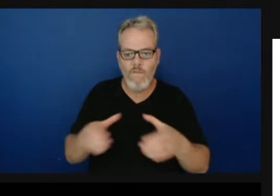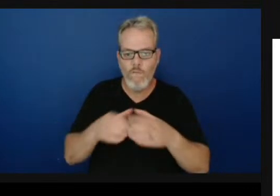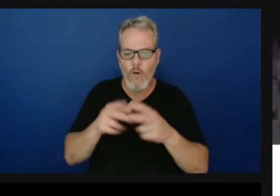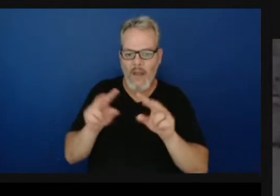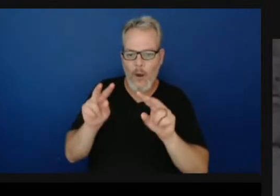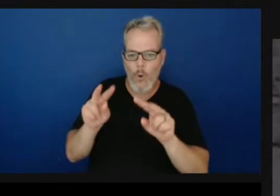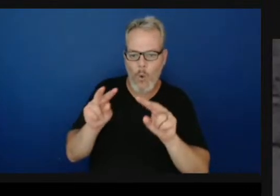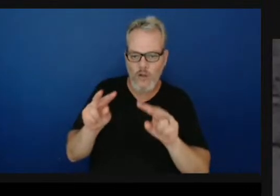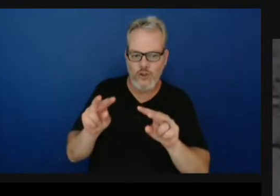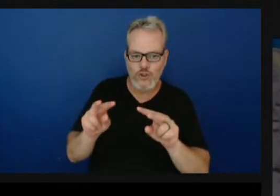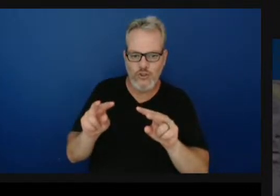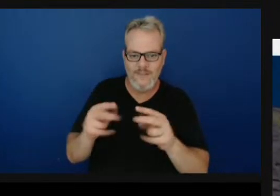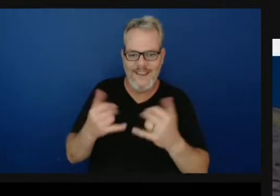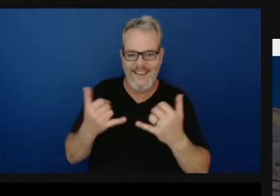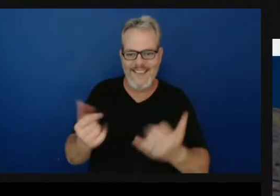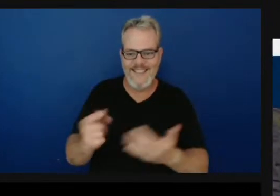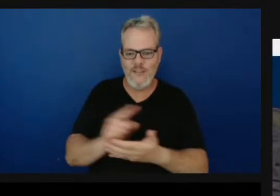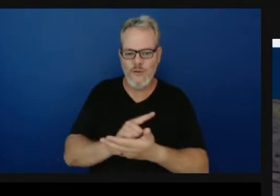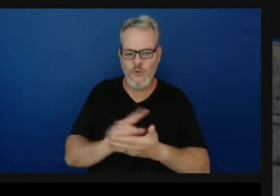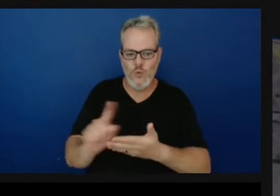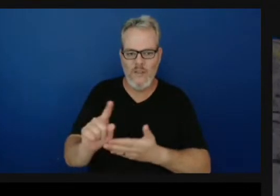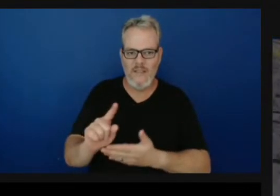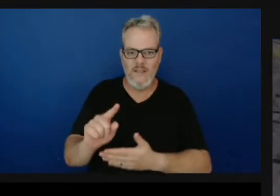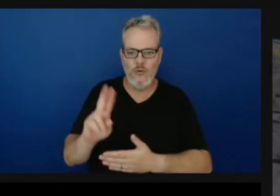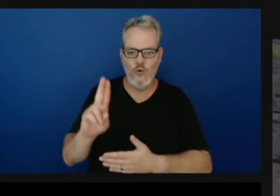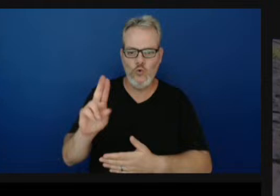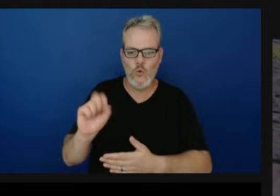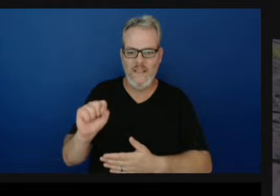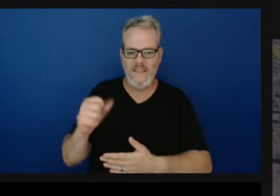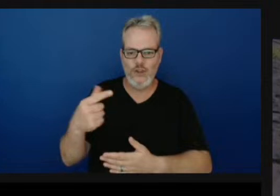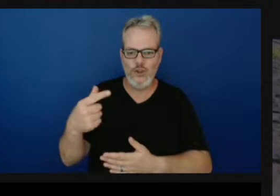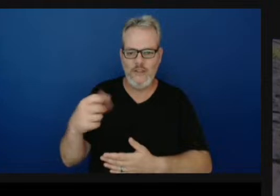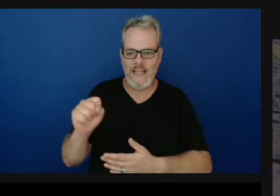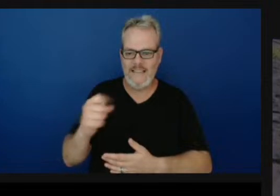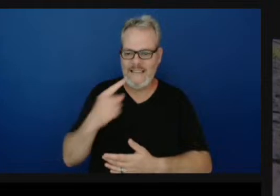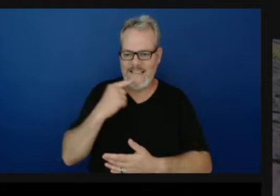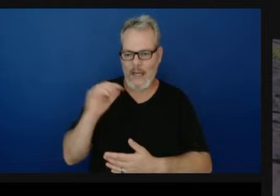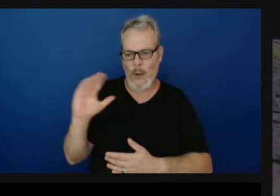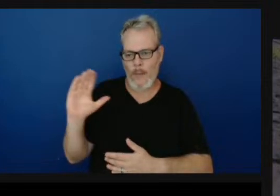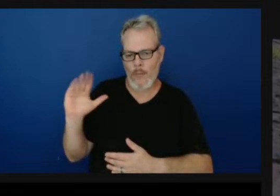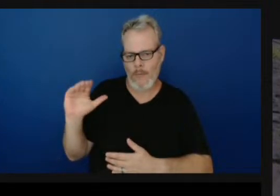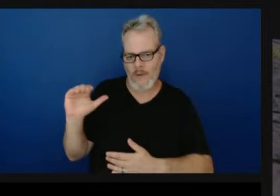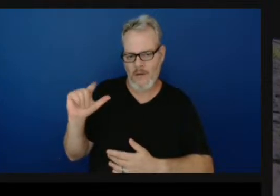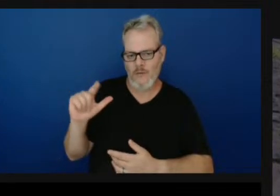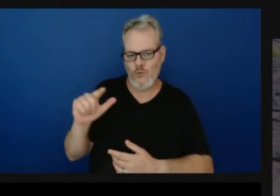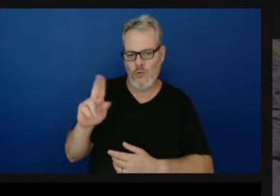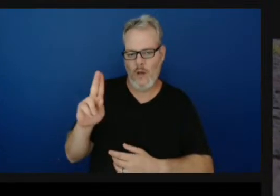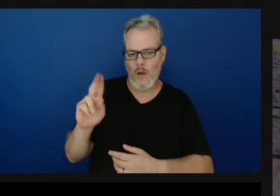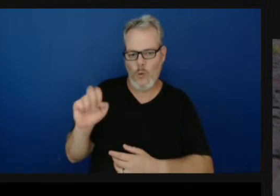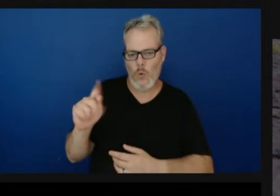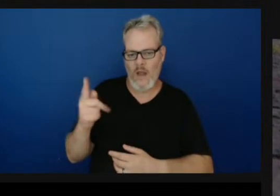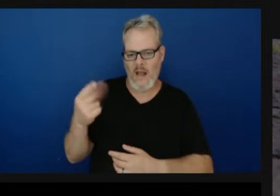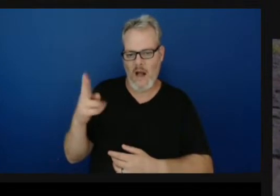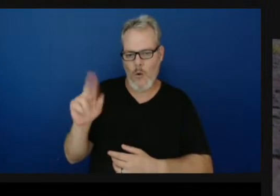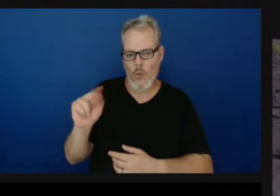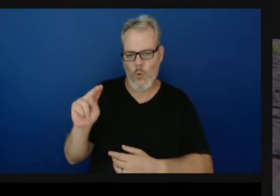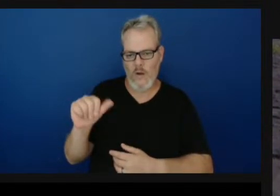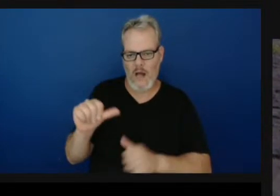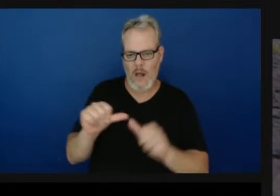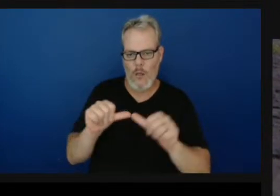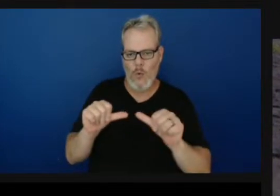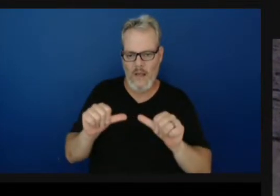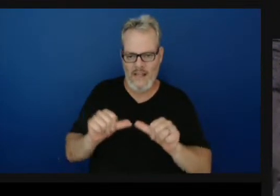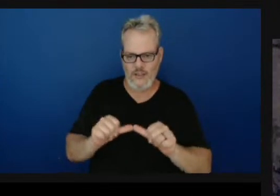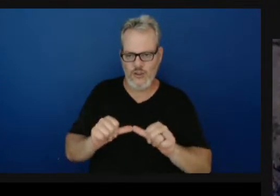is the USGS bidding farewell to the Ua Kahuna location, the Okamura building up